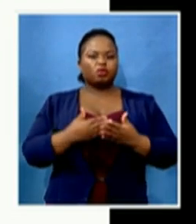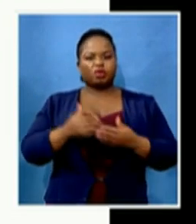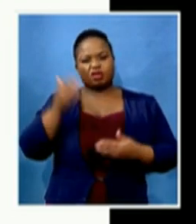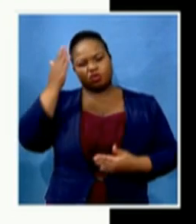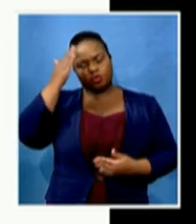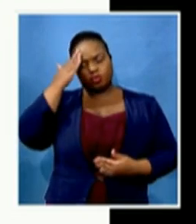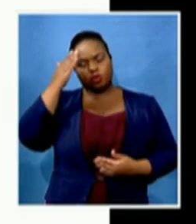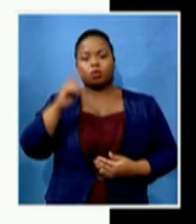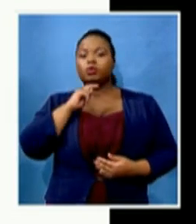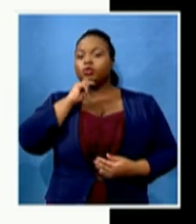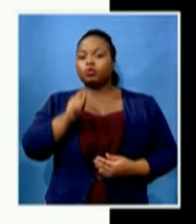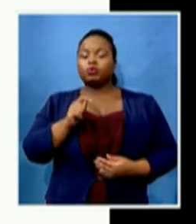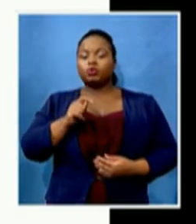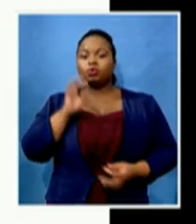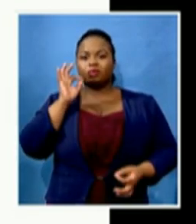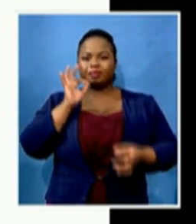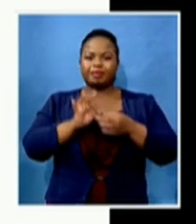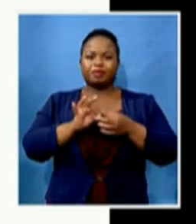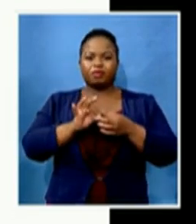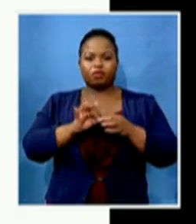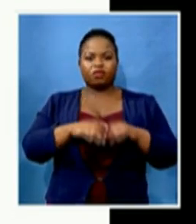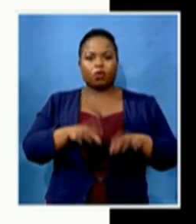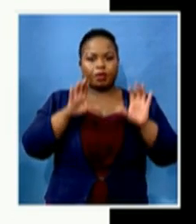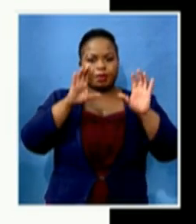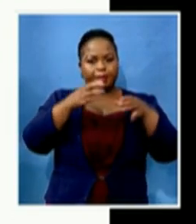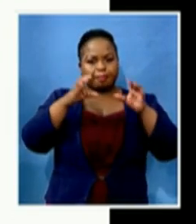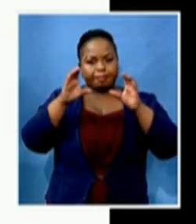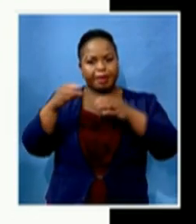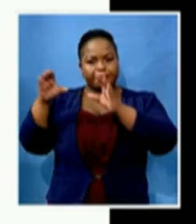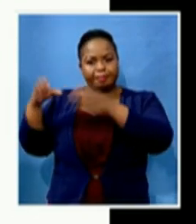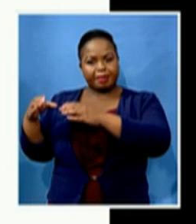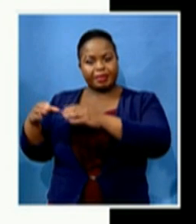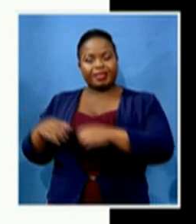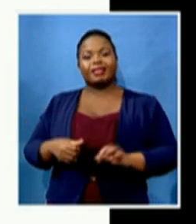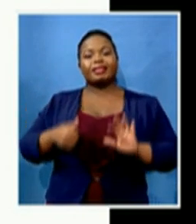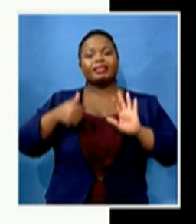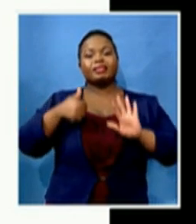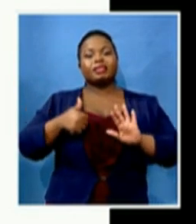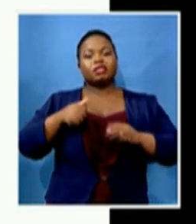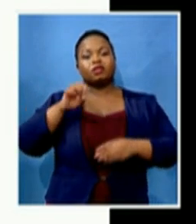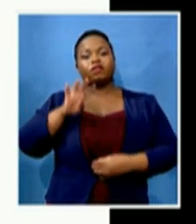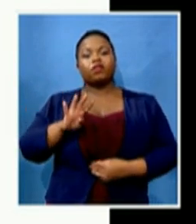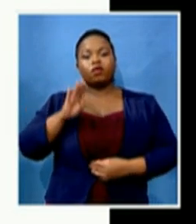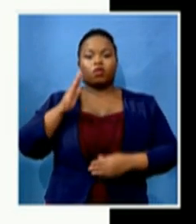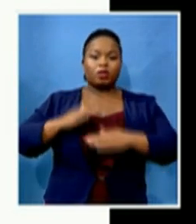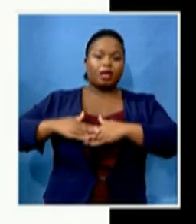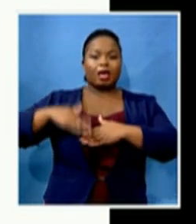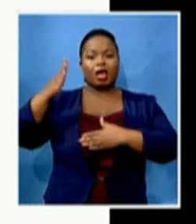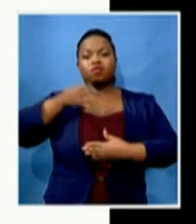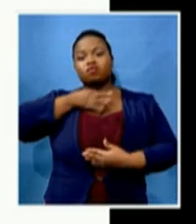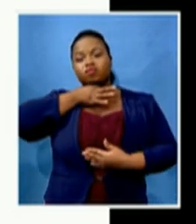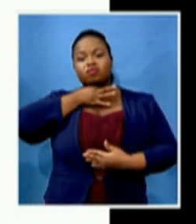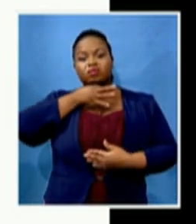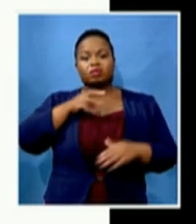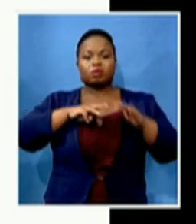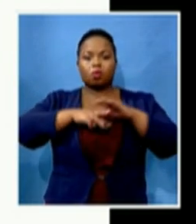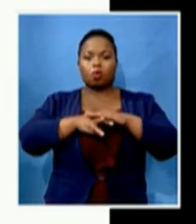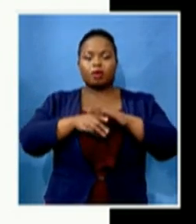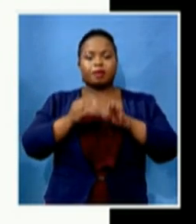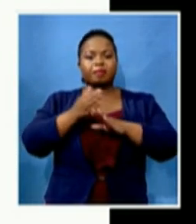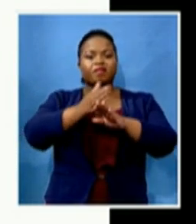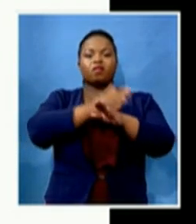chance, that 64 of the highest risk wards that had no infections at the initialization date did